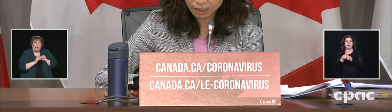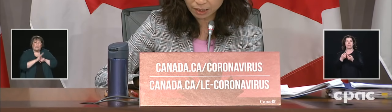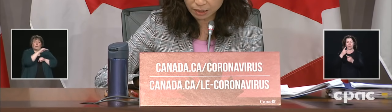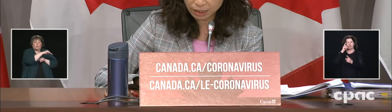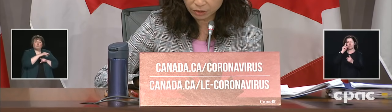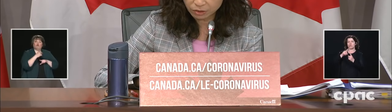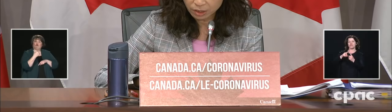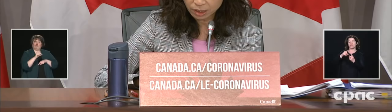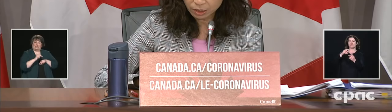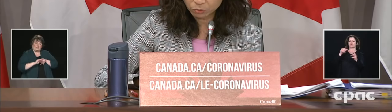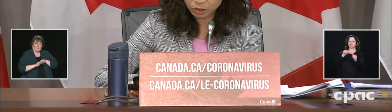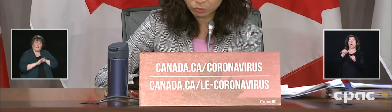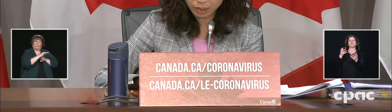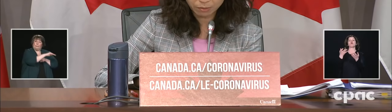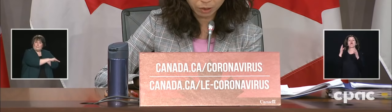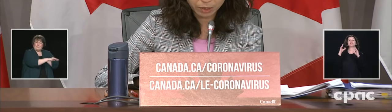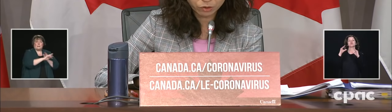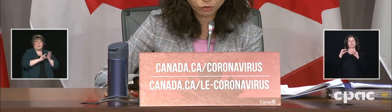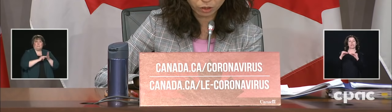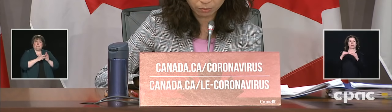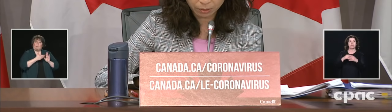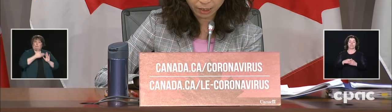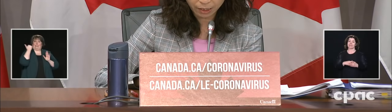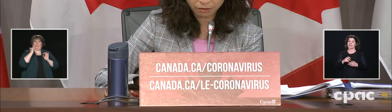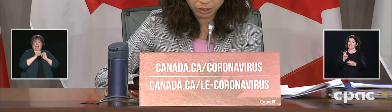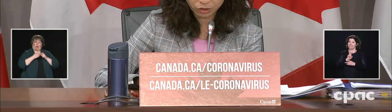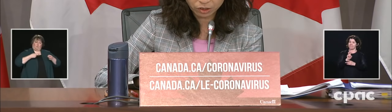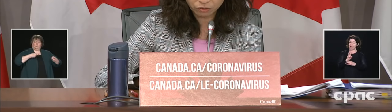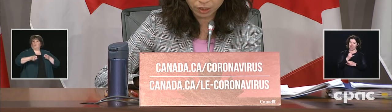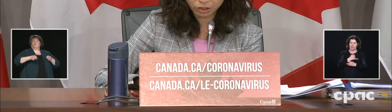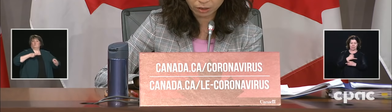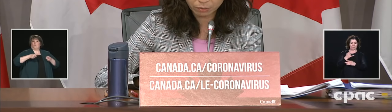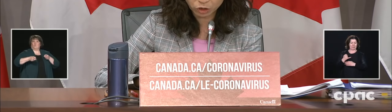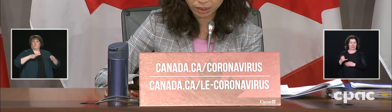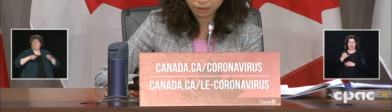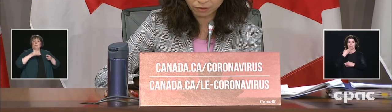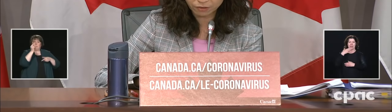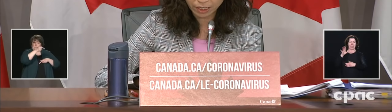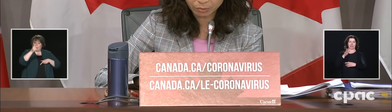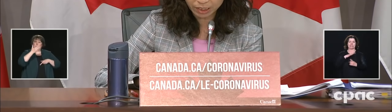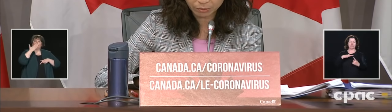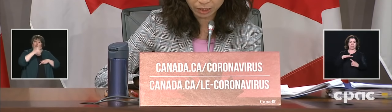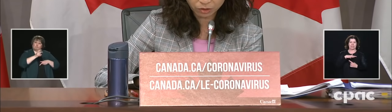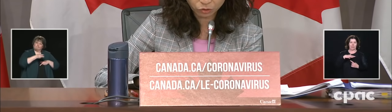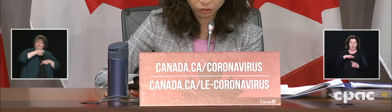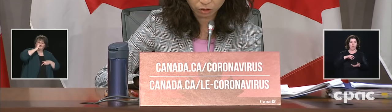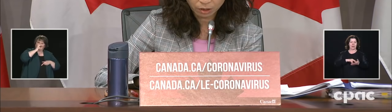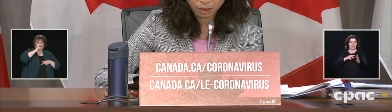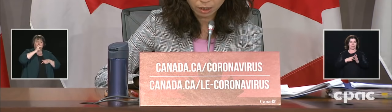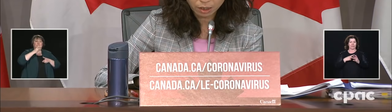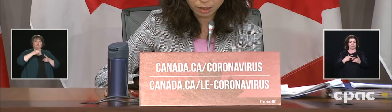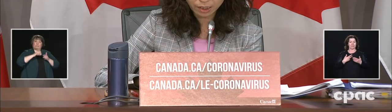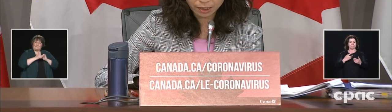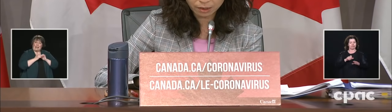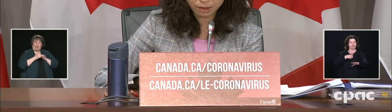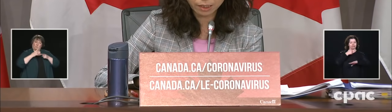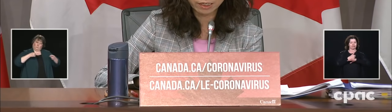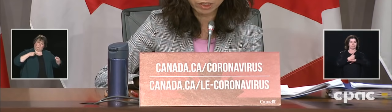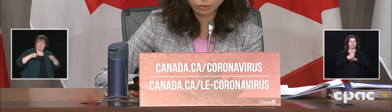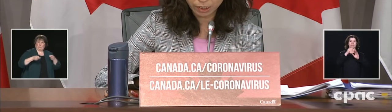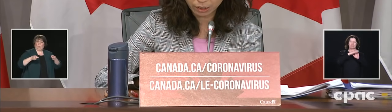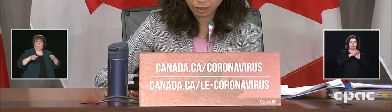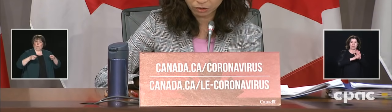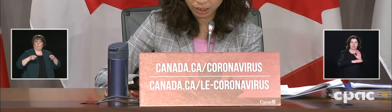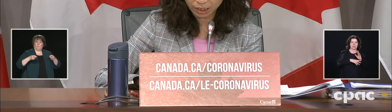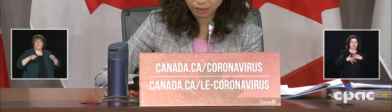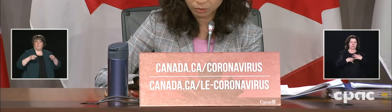a best case scenario in which we implement strong public health measures to reach our objective of epidemic control. This is the